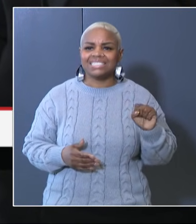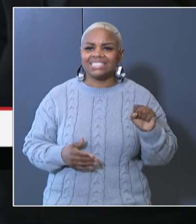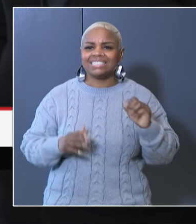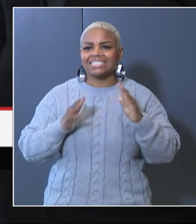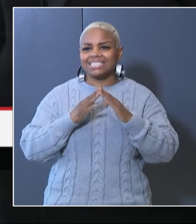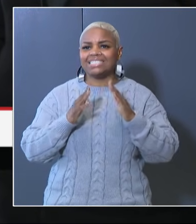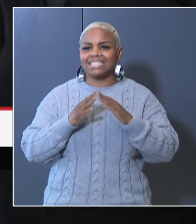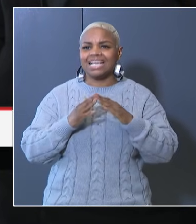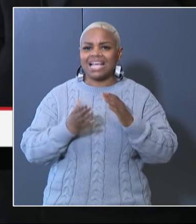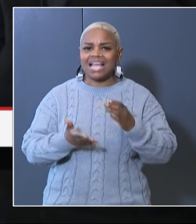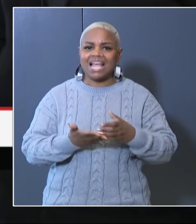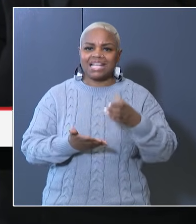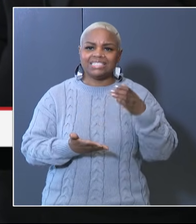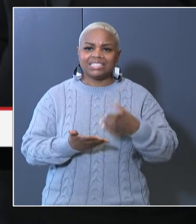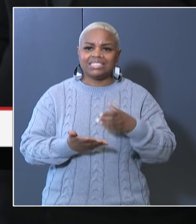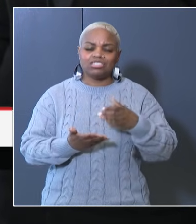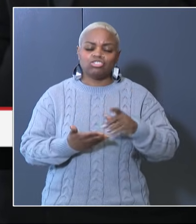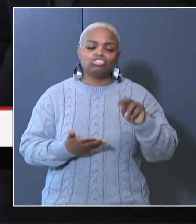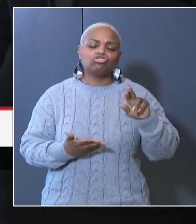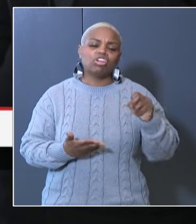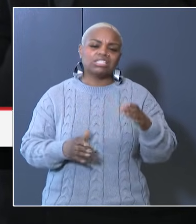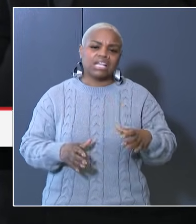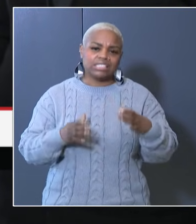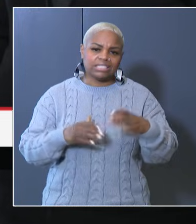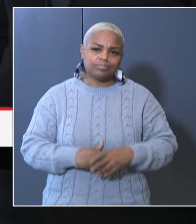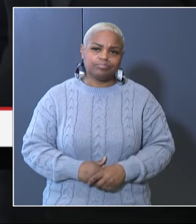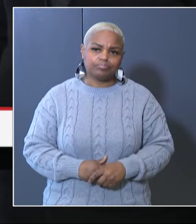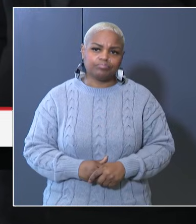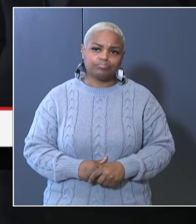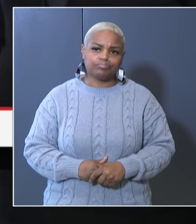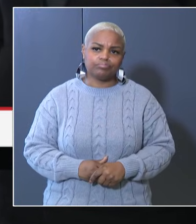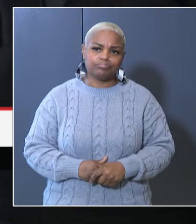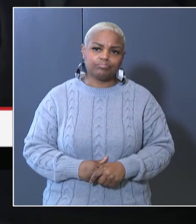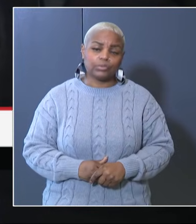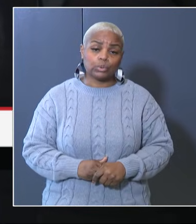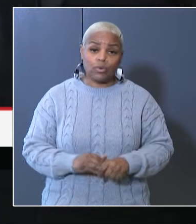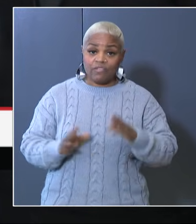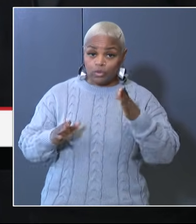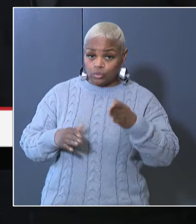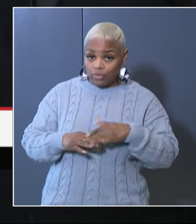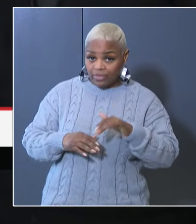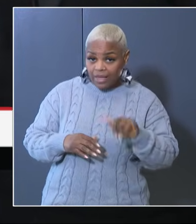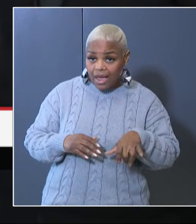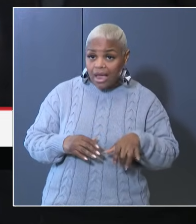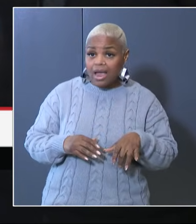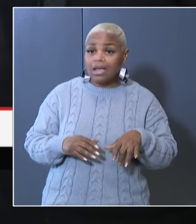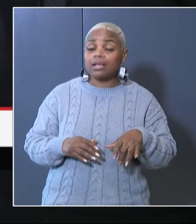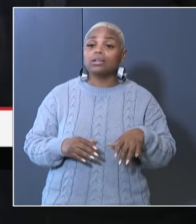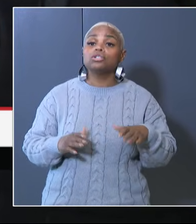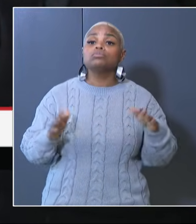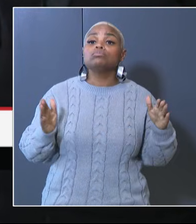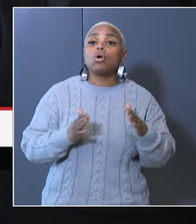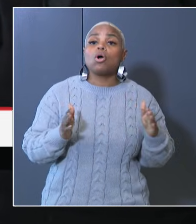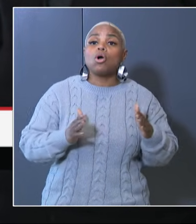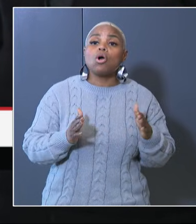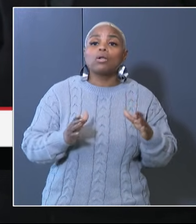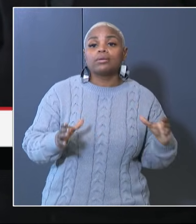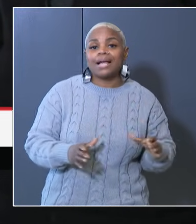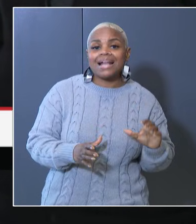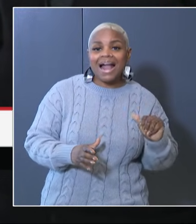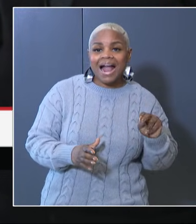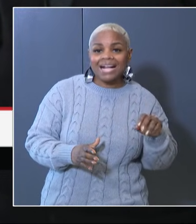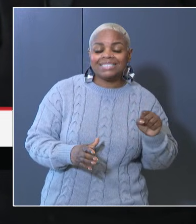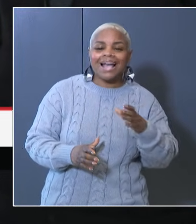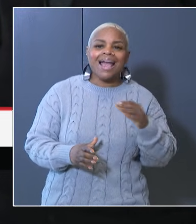about the smaller cans and the larger super cans a little bit later. But I think it's safe